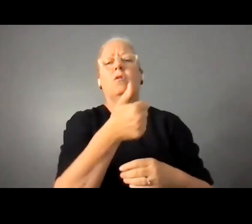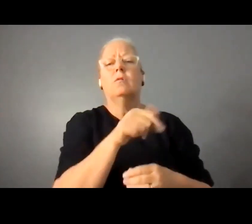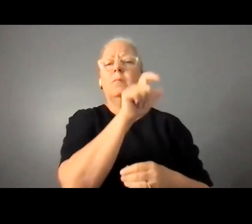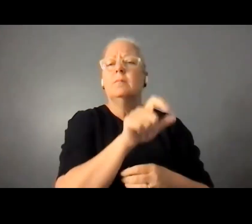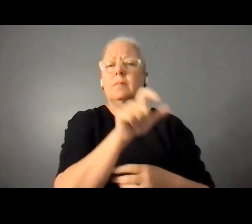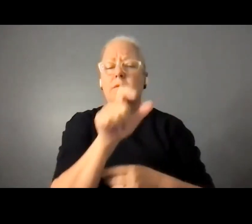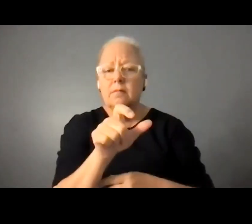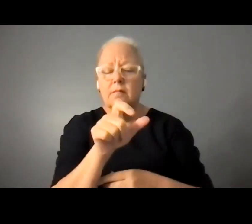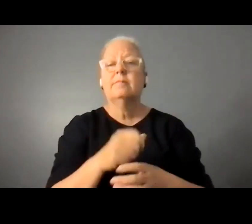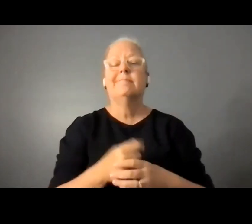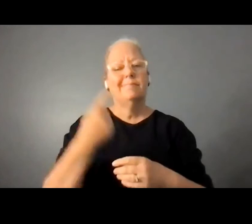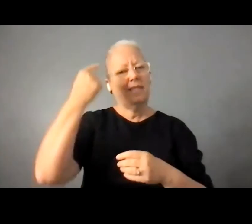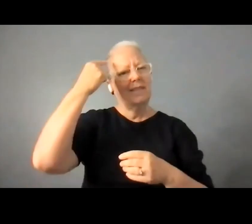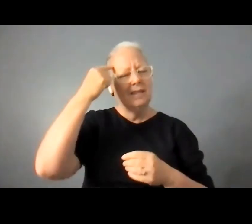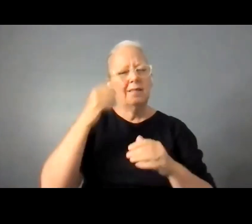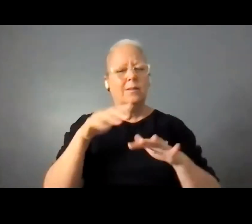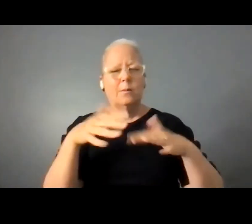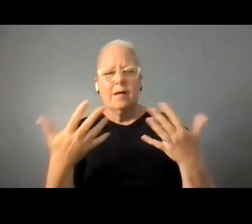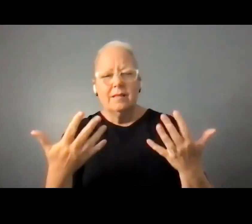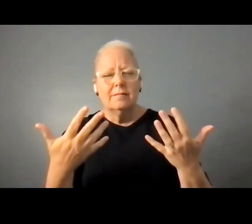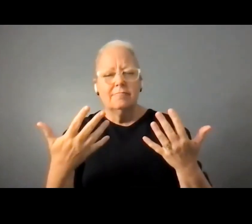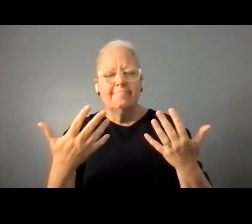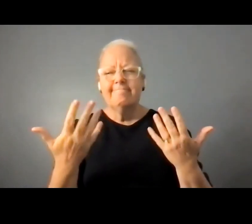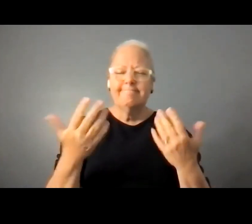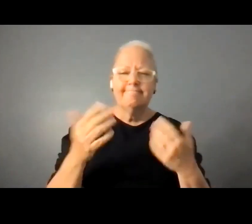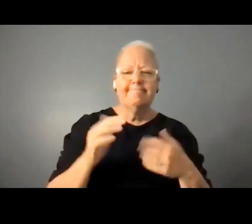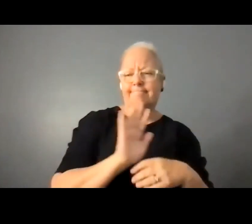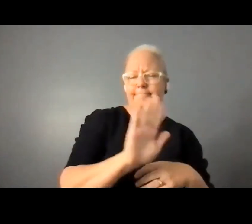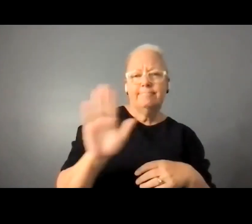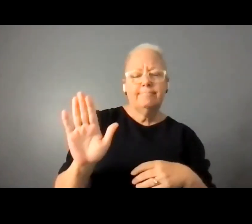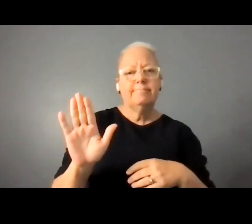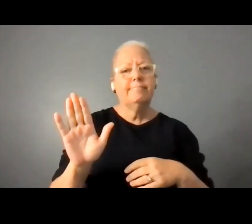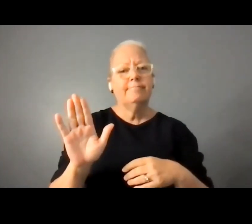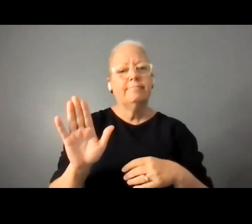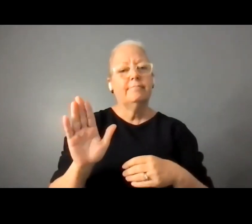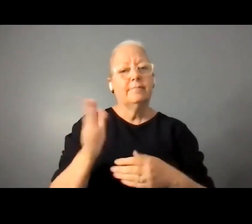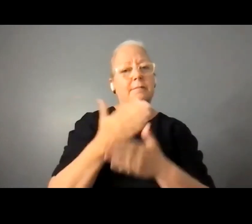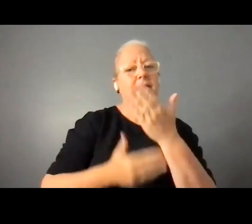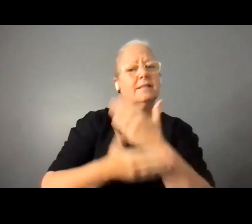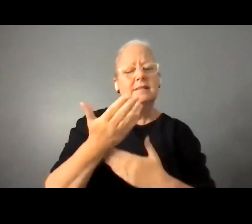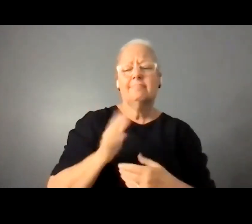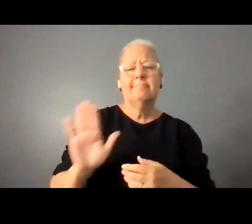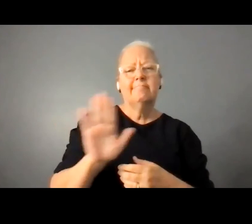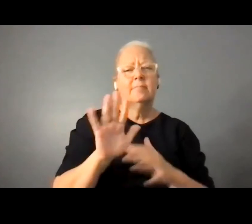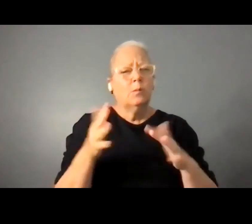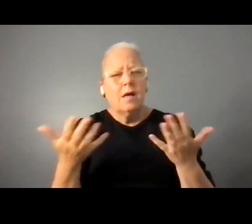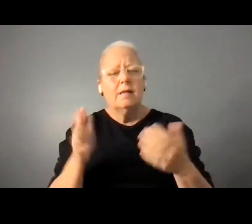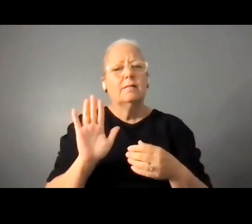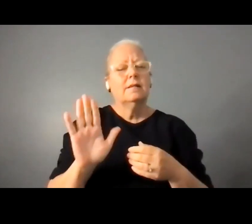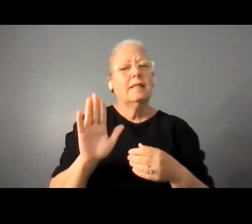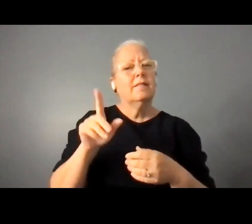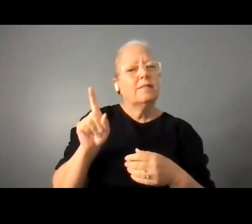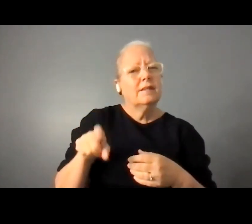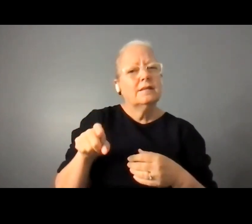the needs of people with disabilities, with needs in these disabilities,